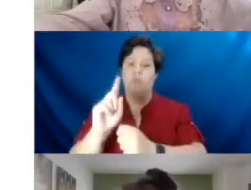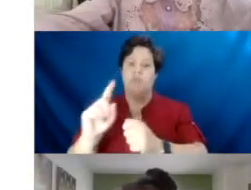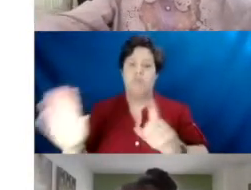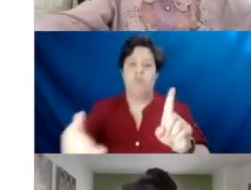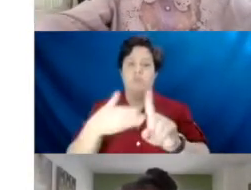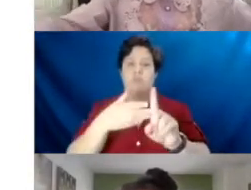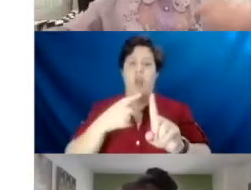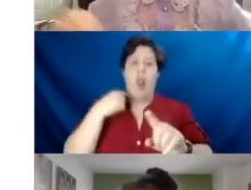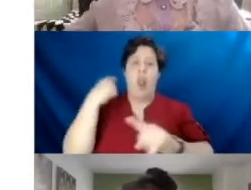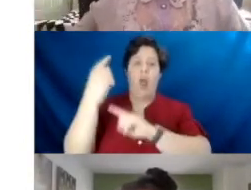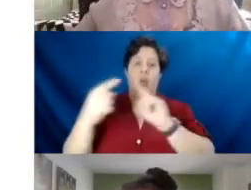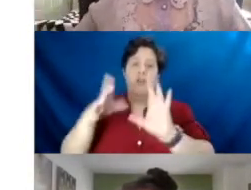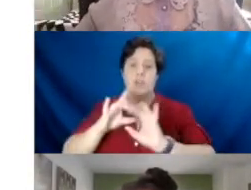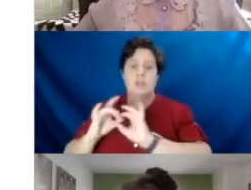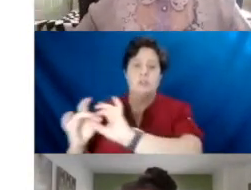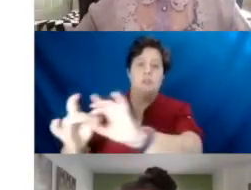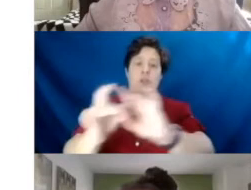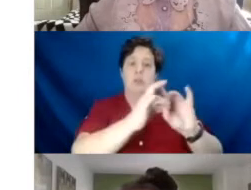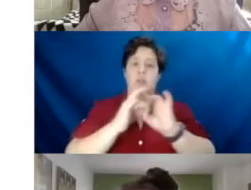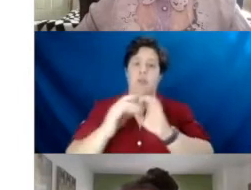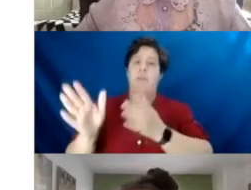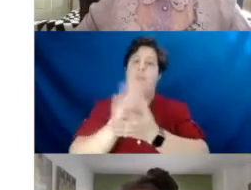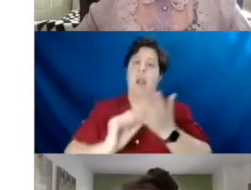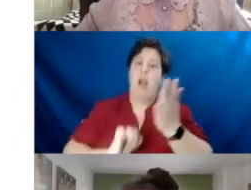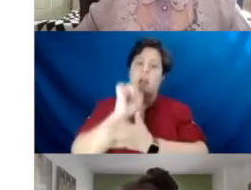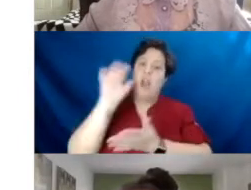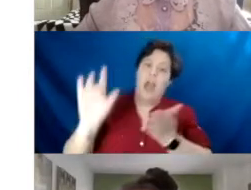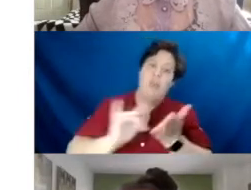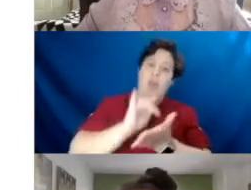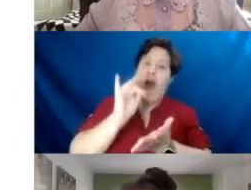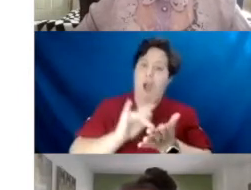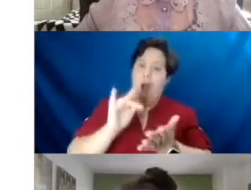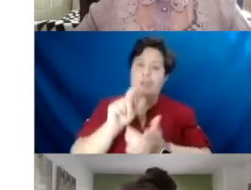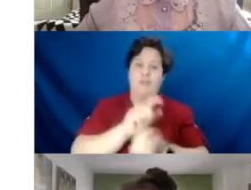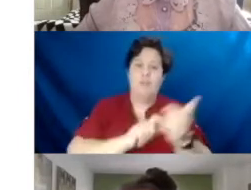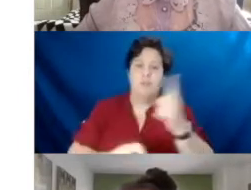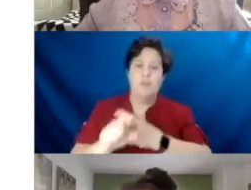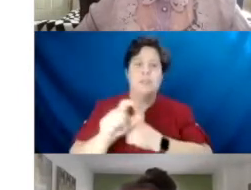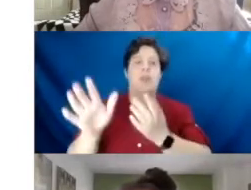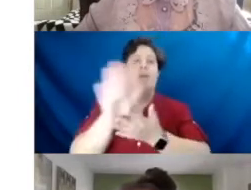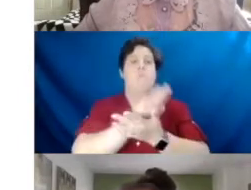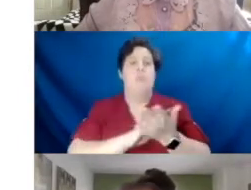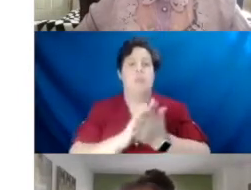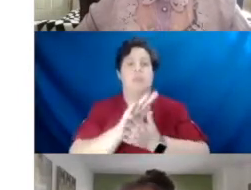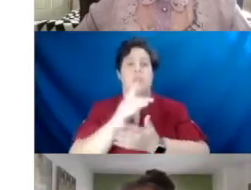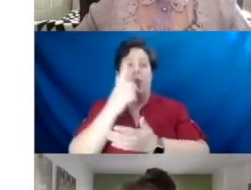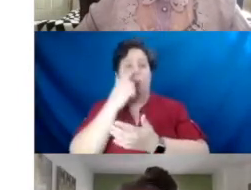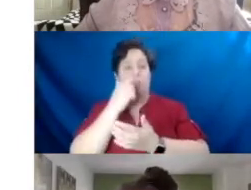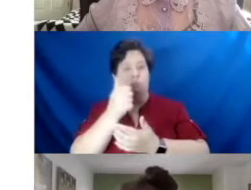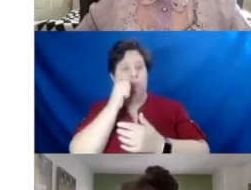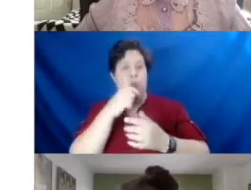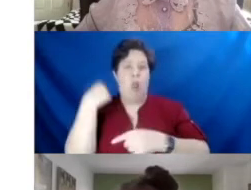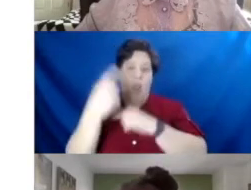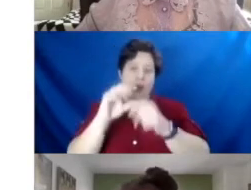put culture at the heart of local communities, celebrating the diversity of London boroughs and demonstrating that culture is for